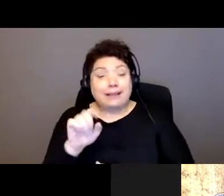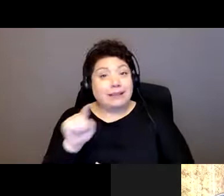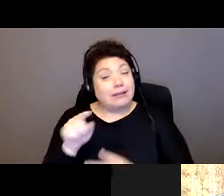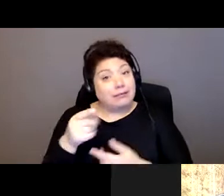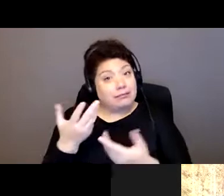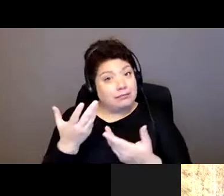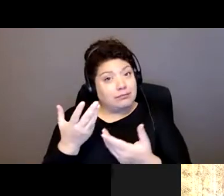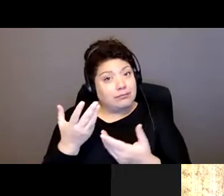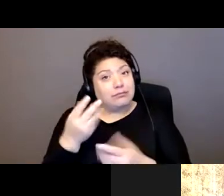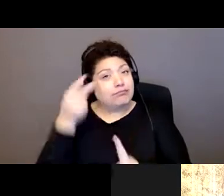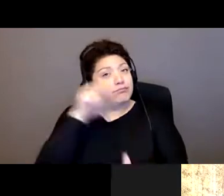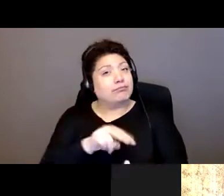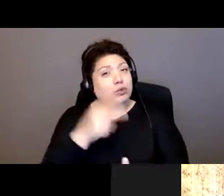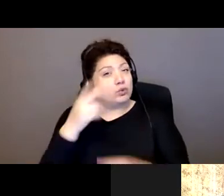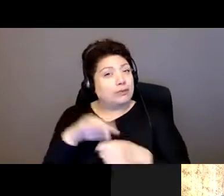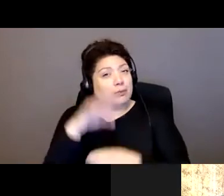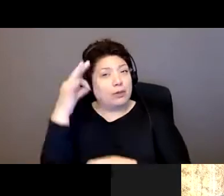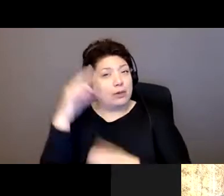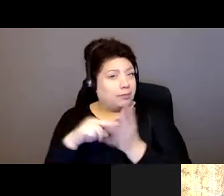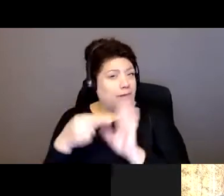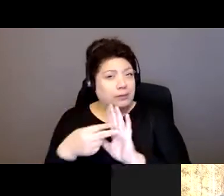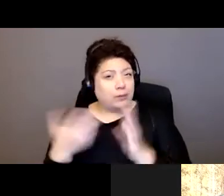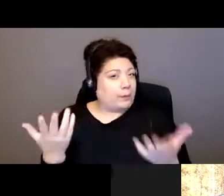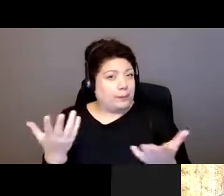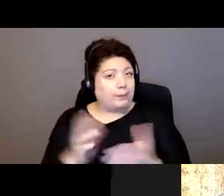what two-spirit means to you?